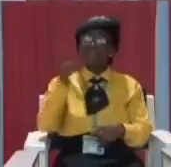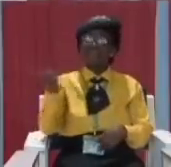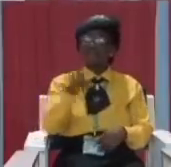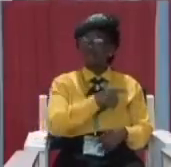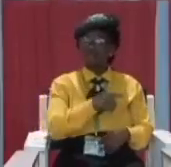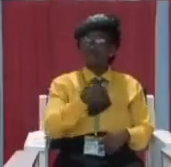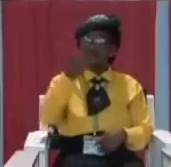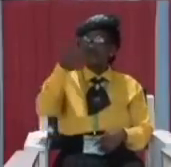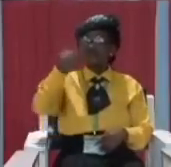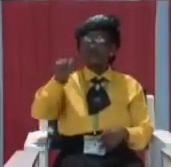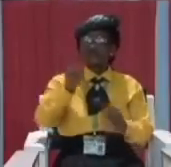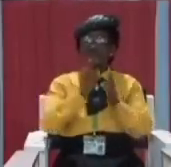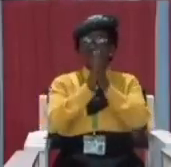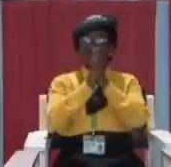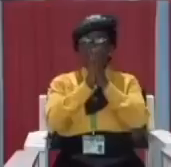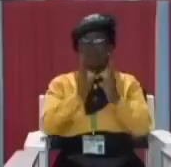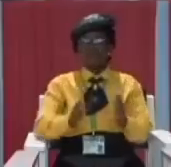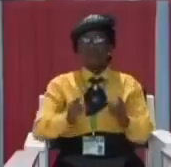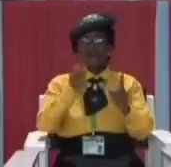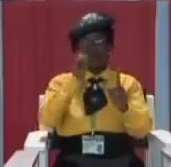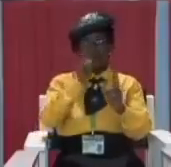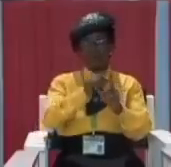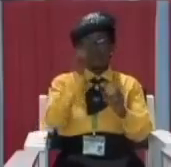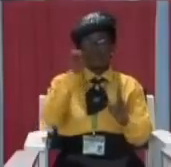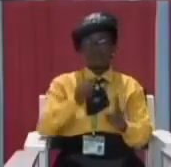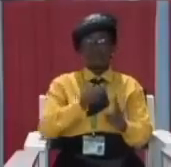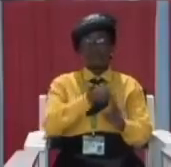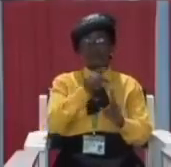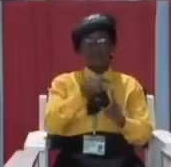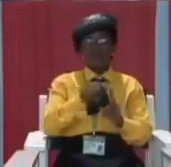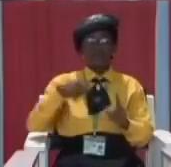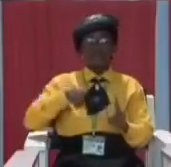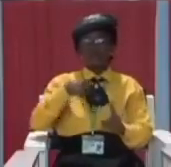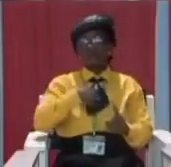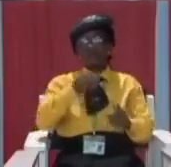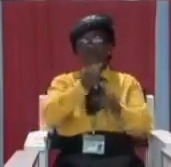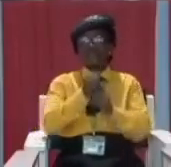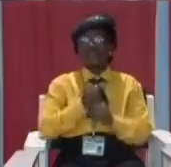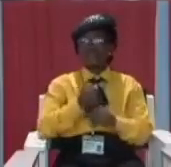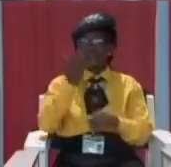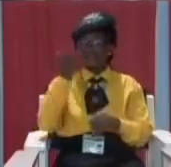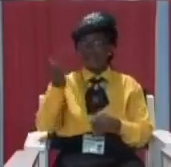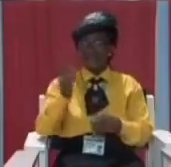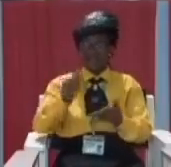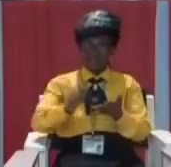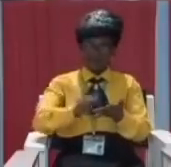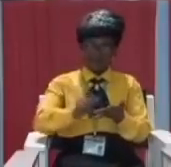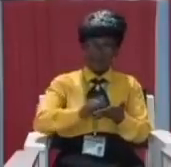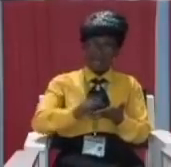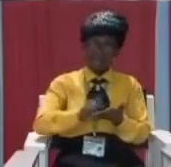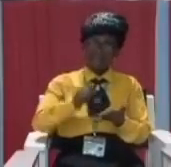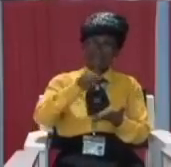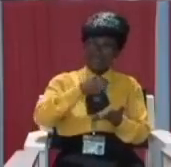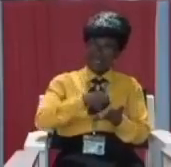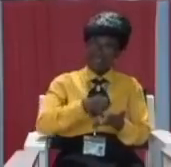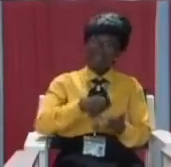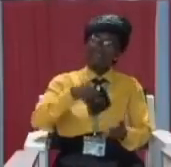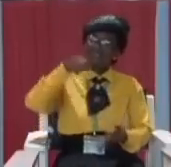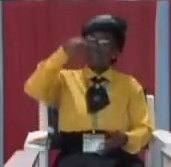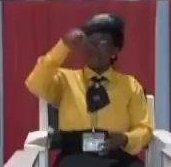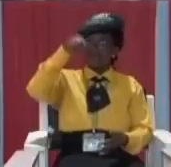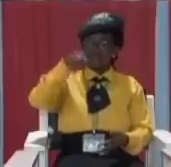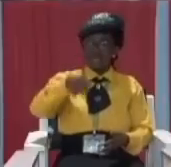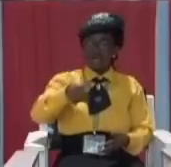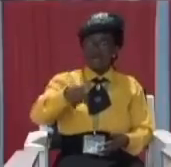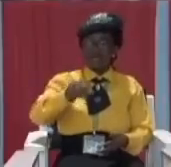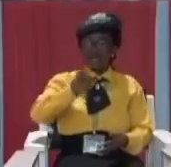When I get to that prayer point, write it down. I will allow